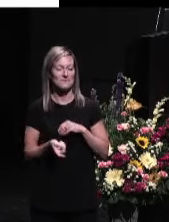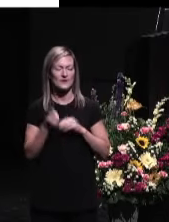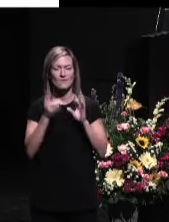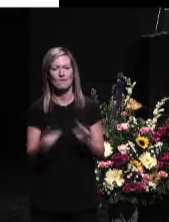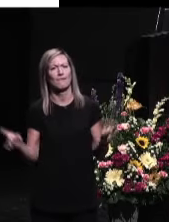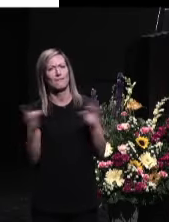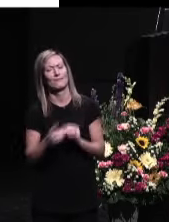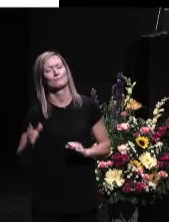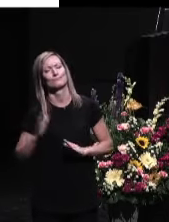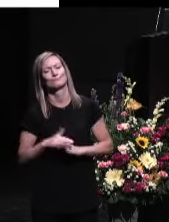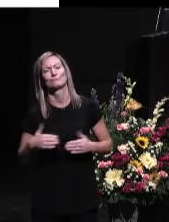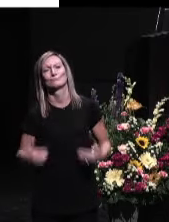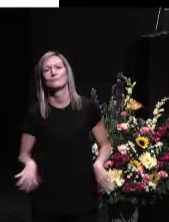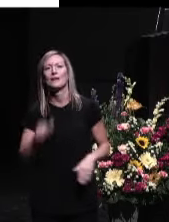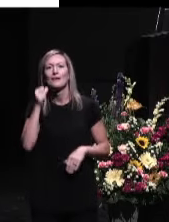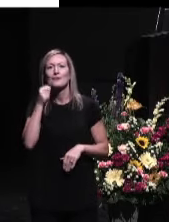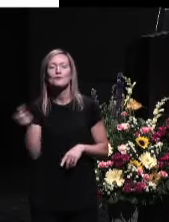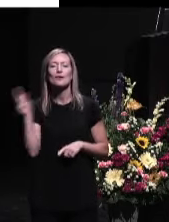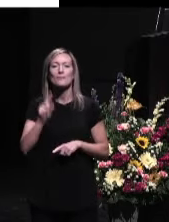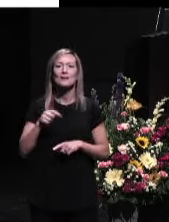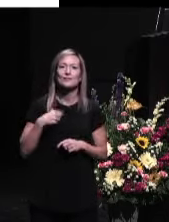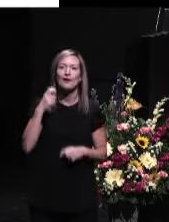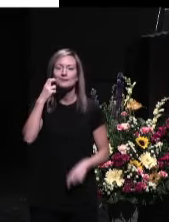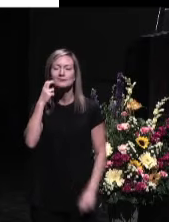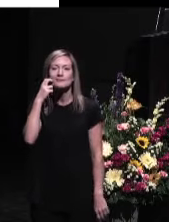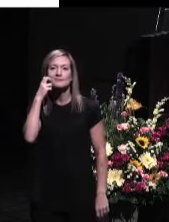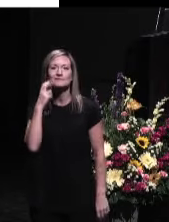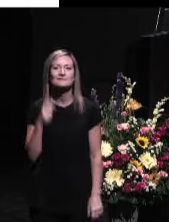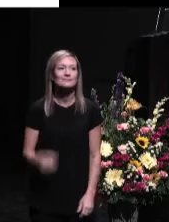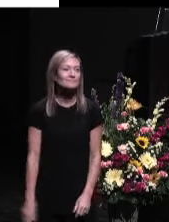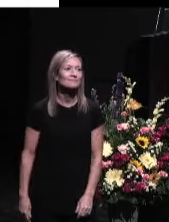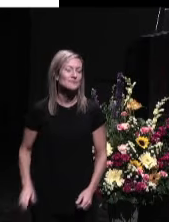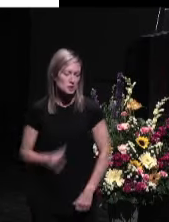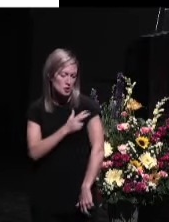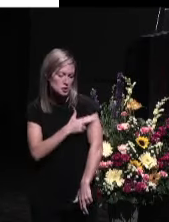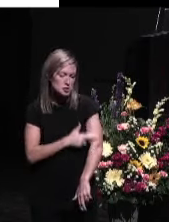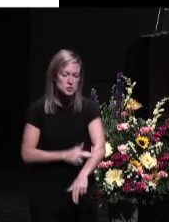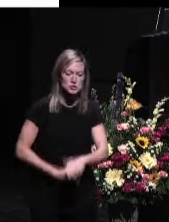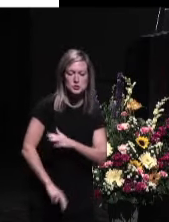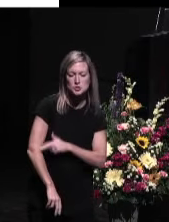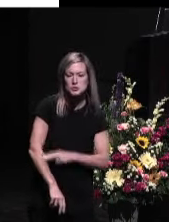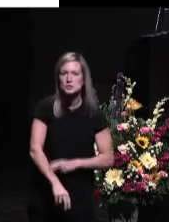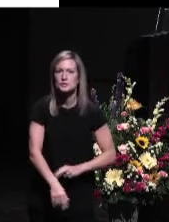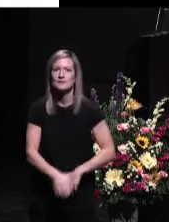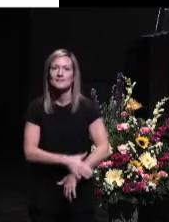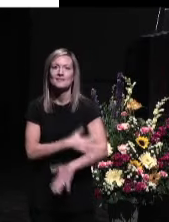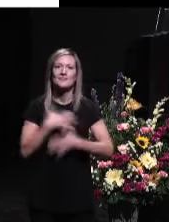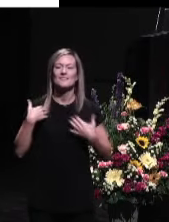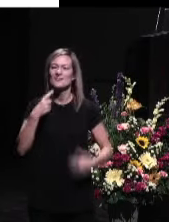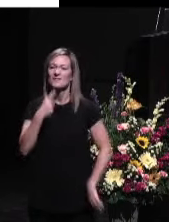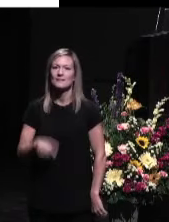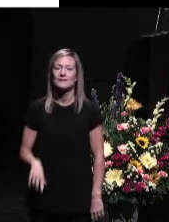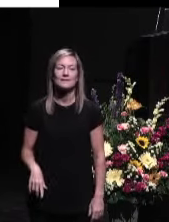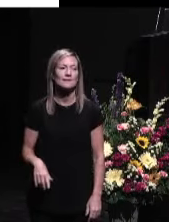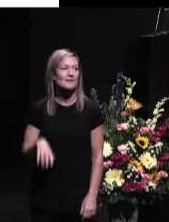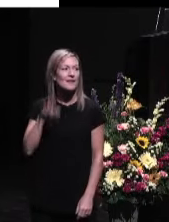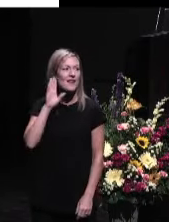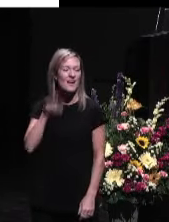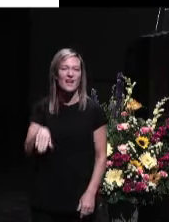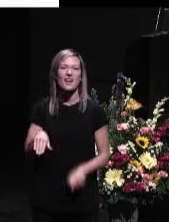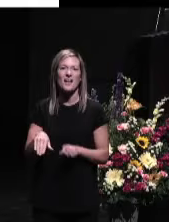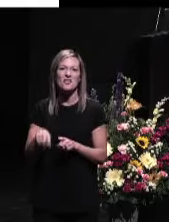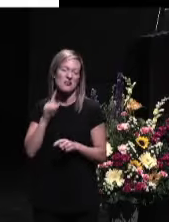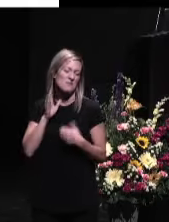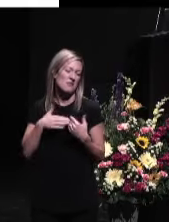up, and she said, chewing her gum, all tattooed, all earringed up, she said, I knew this was gonna be